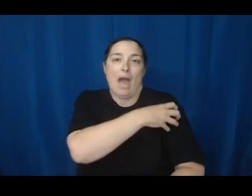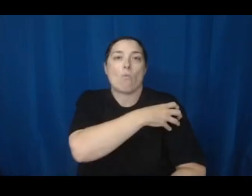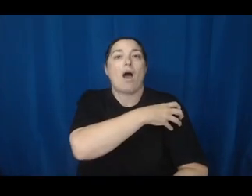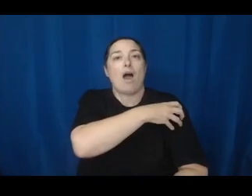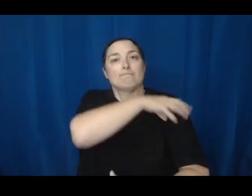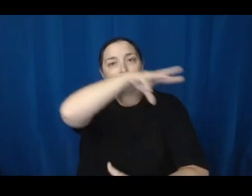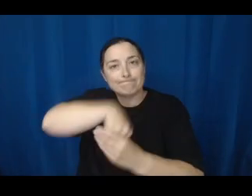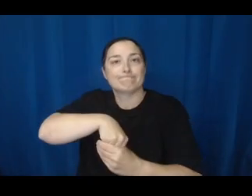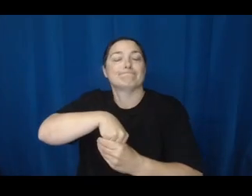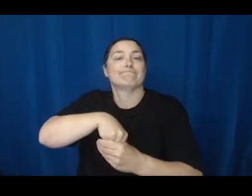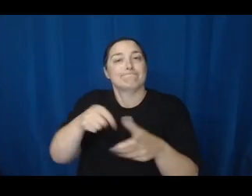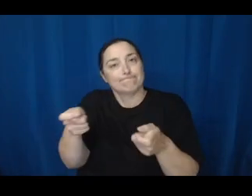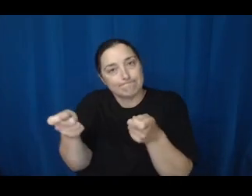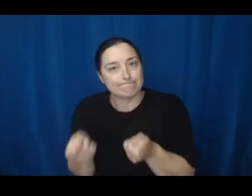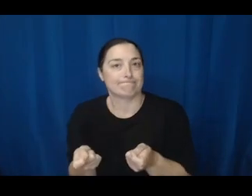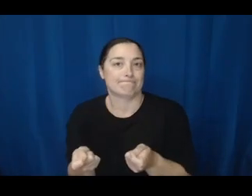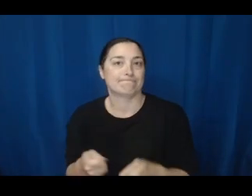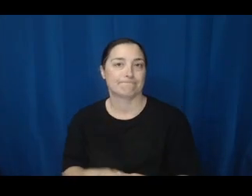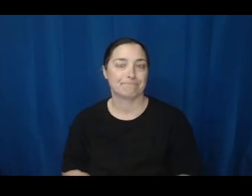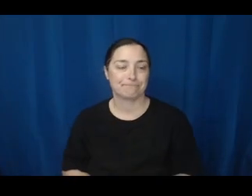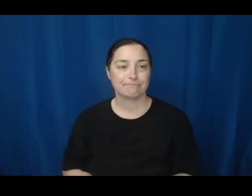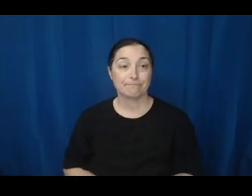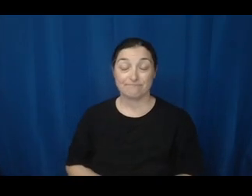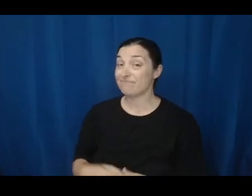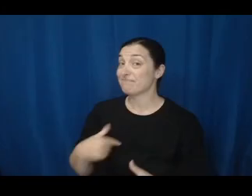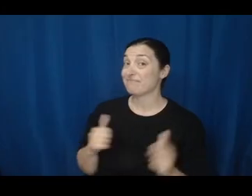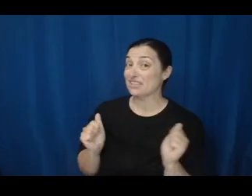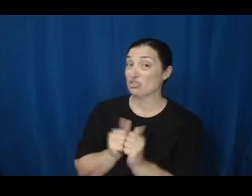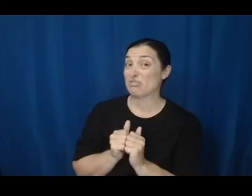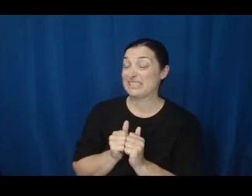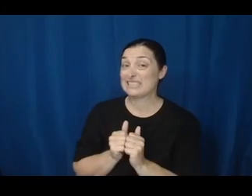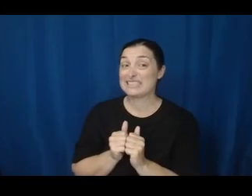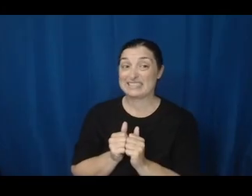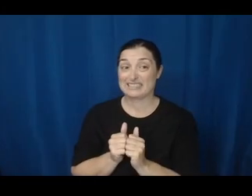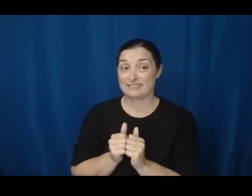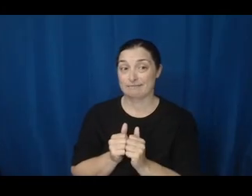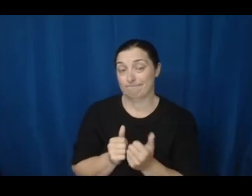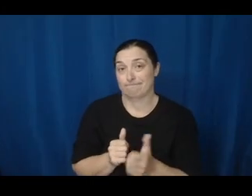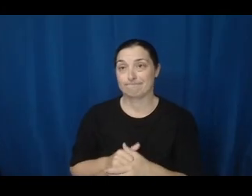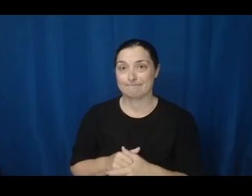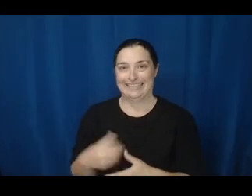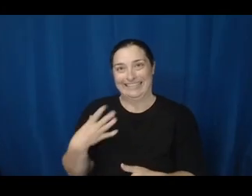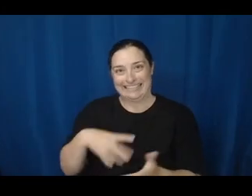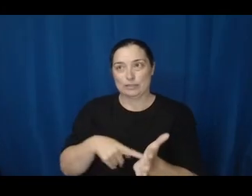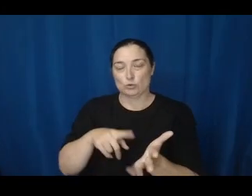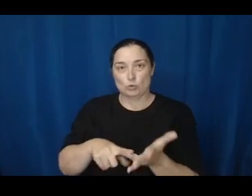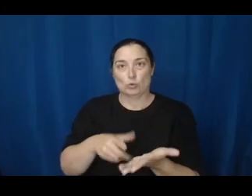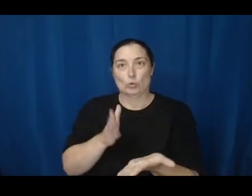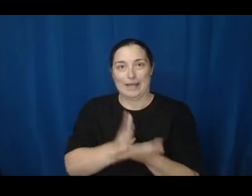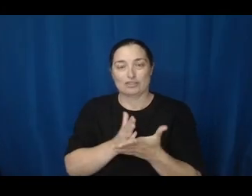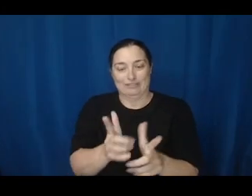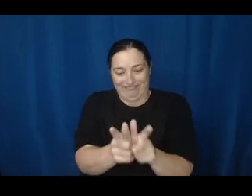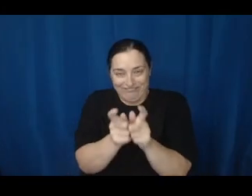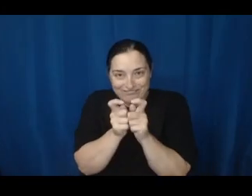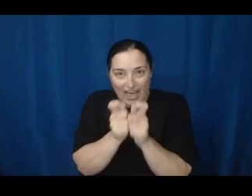their education. I totally agree. I just think that it needs to be heard. Like, the student voice is